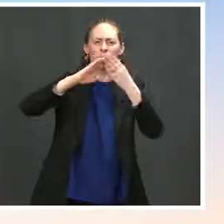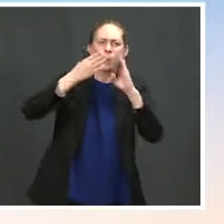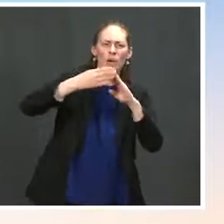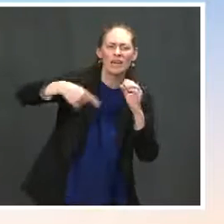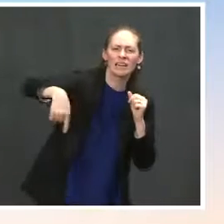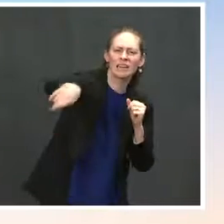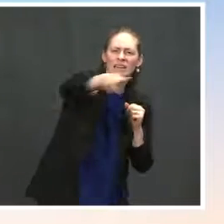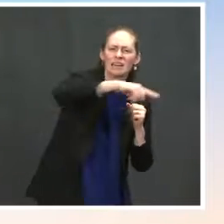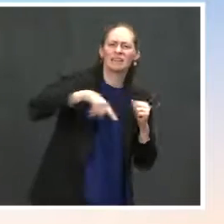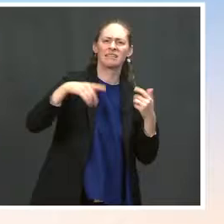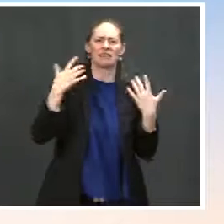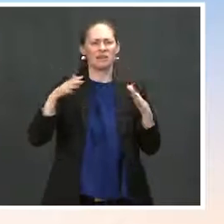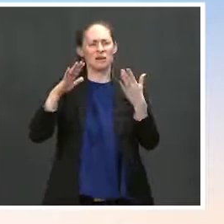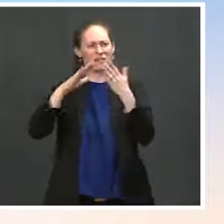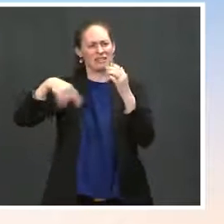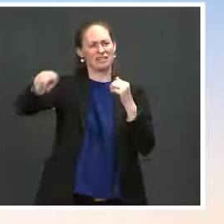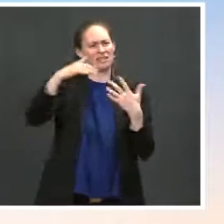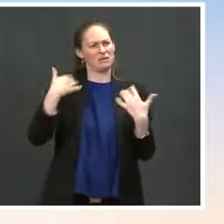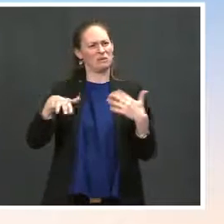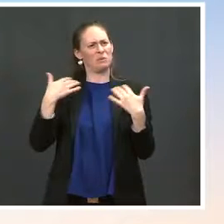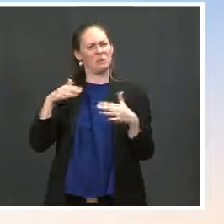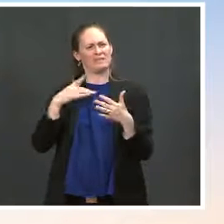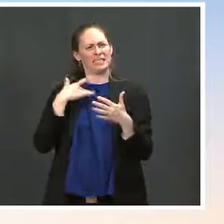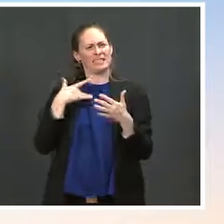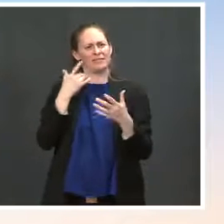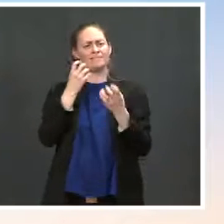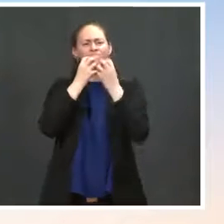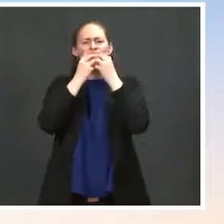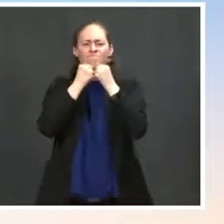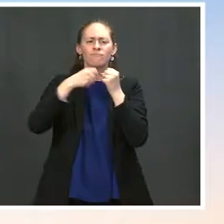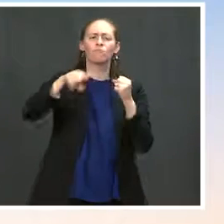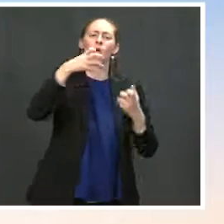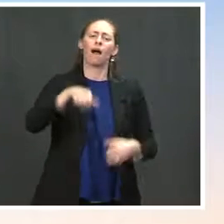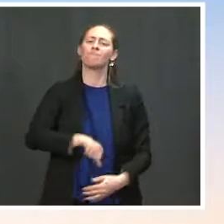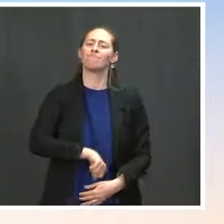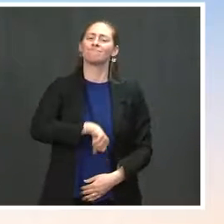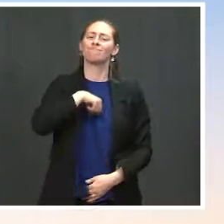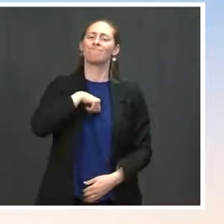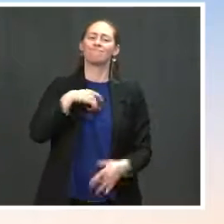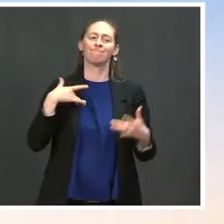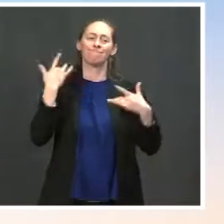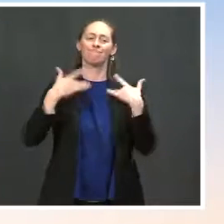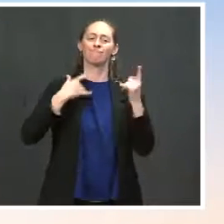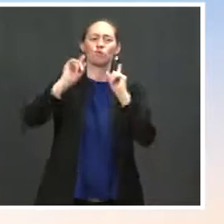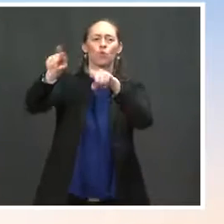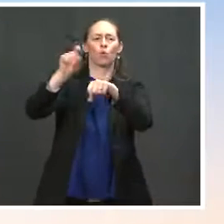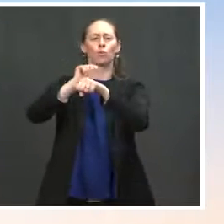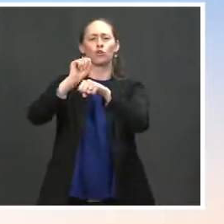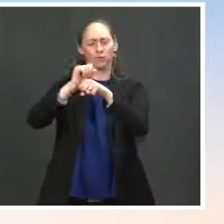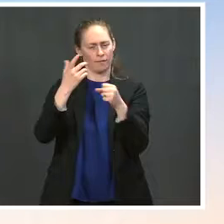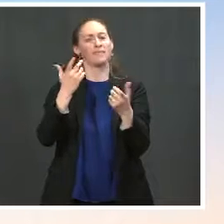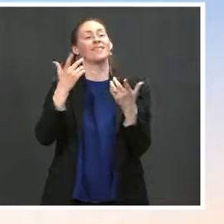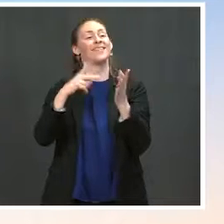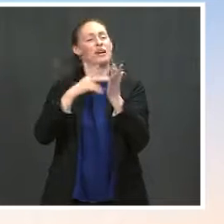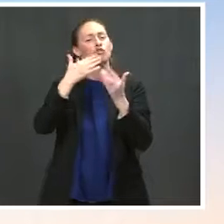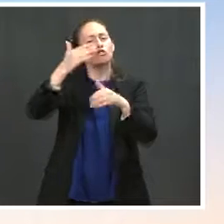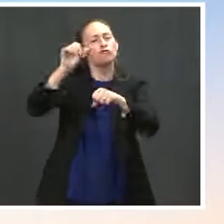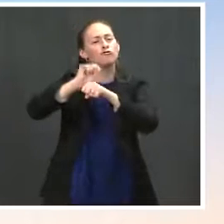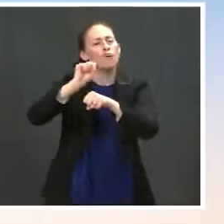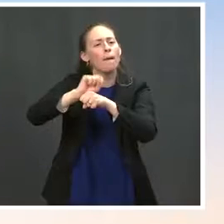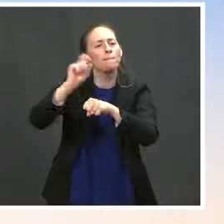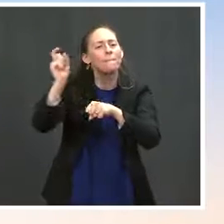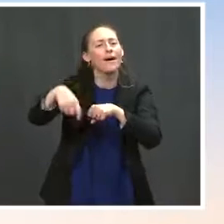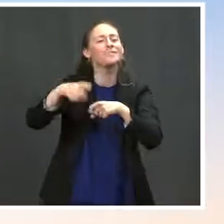the dignity that comes with good work and jobs we can create, on how we keep working together and move beyond a